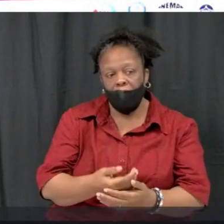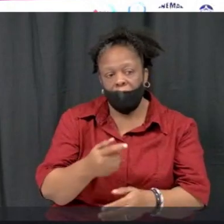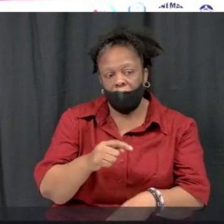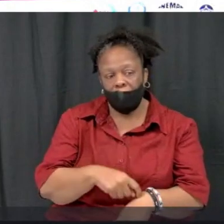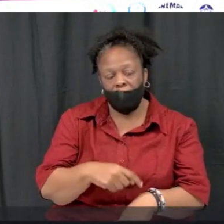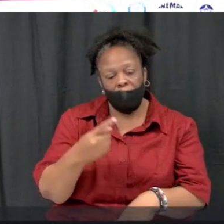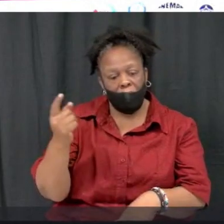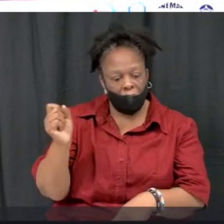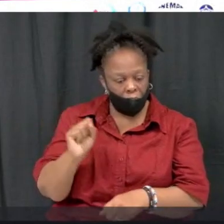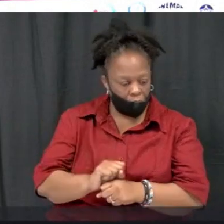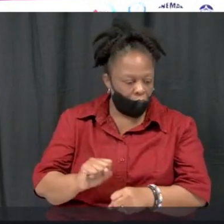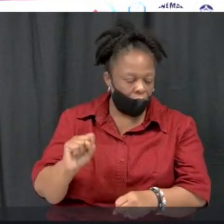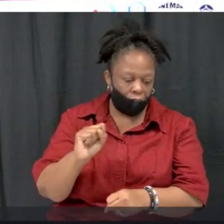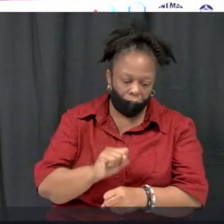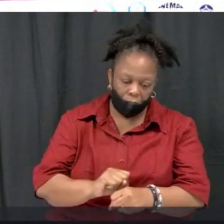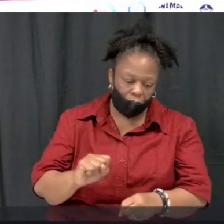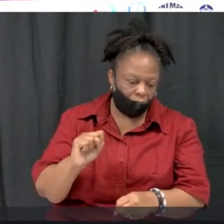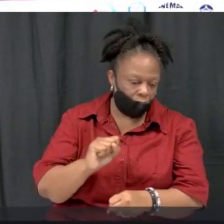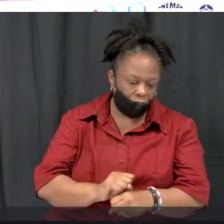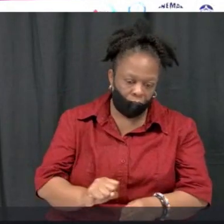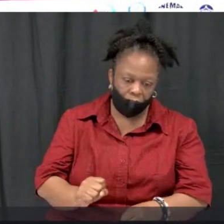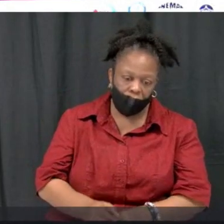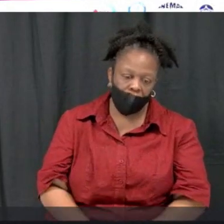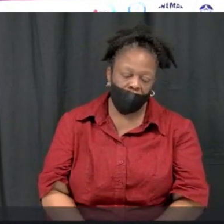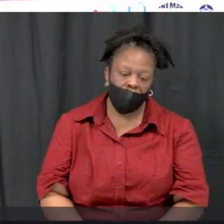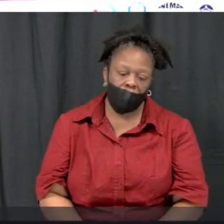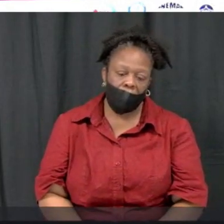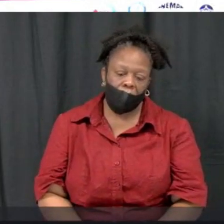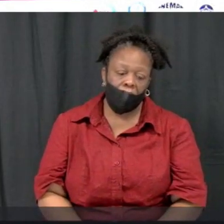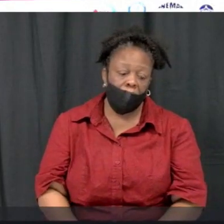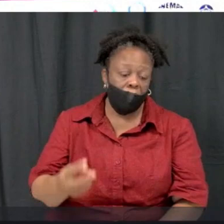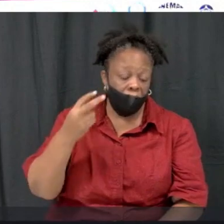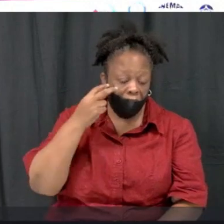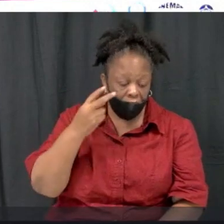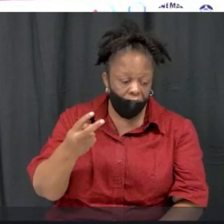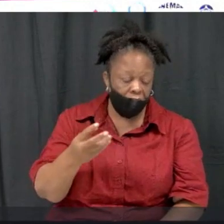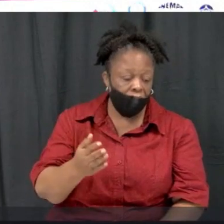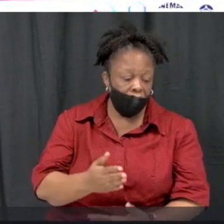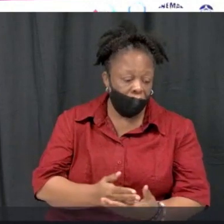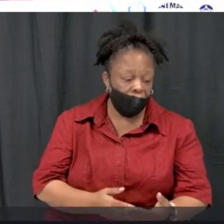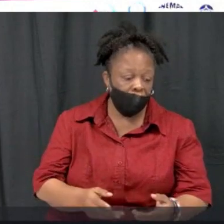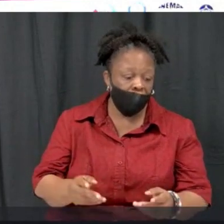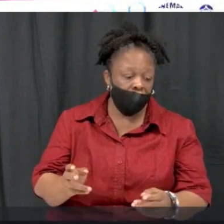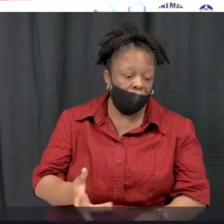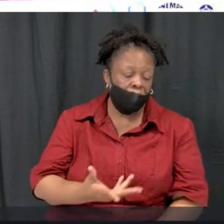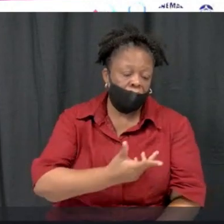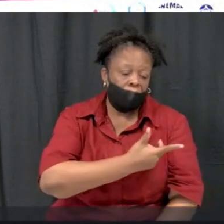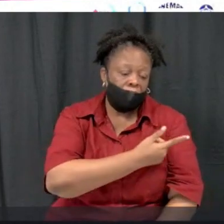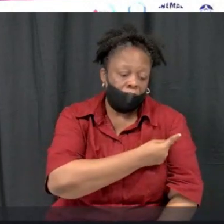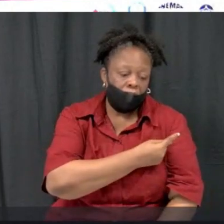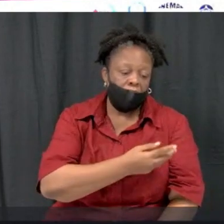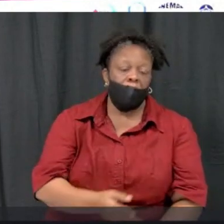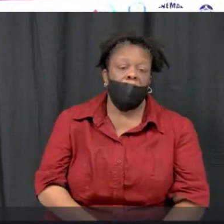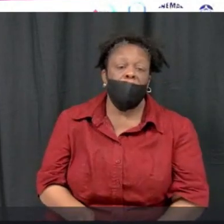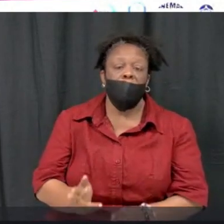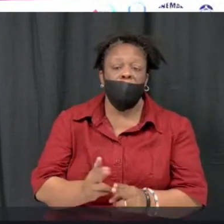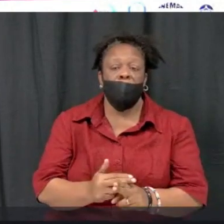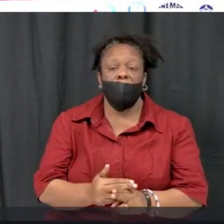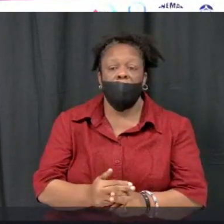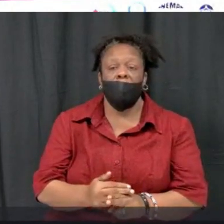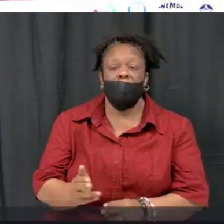and I expect to see some nice traction tomorrow and the coming weeks on our vaccination program. Thank you.